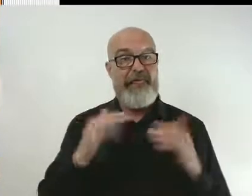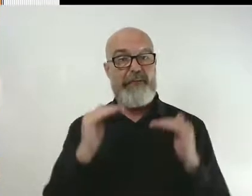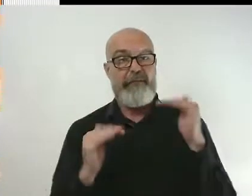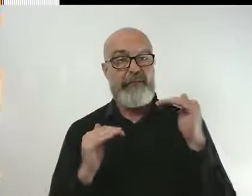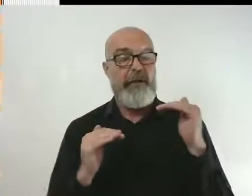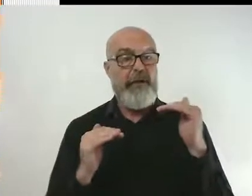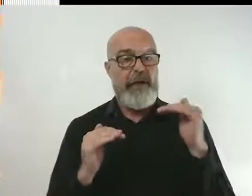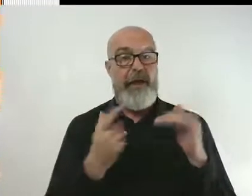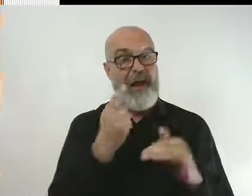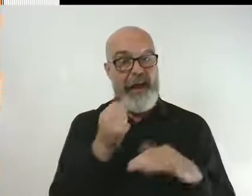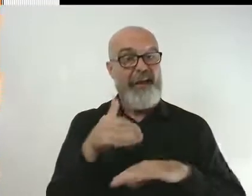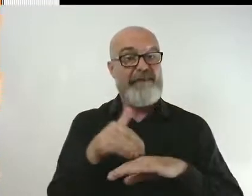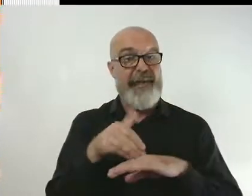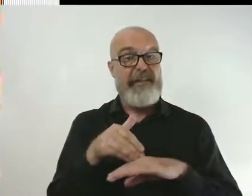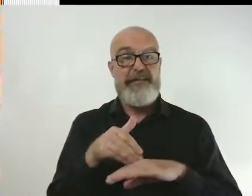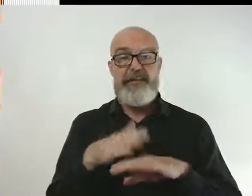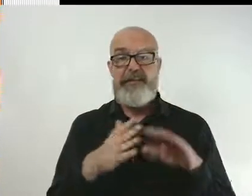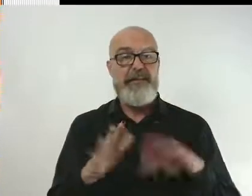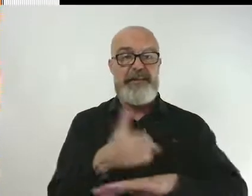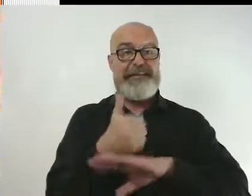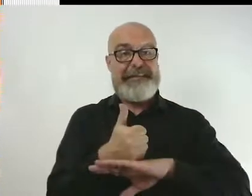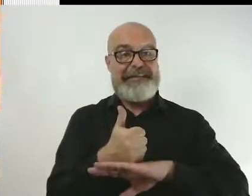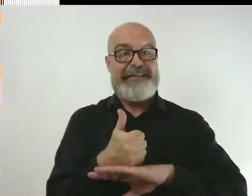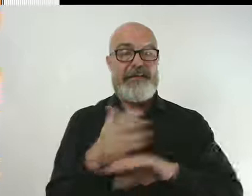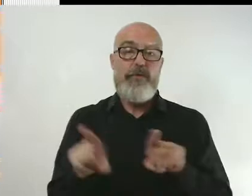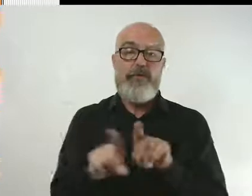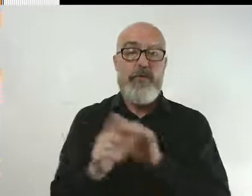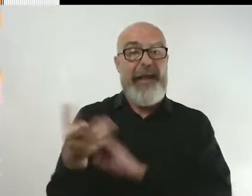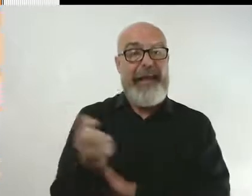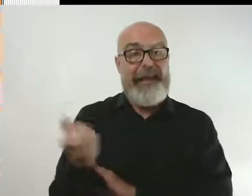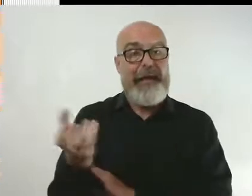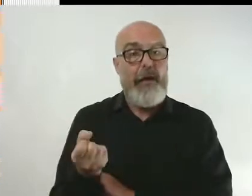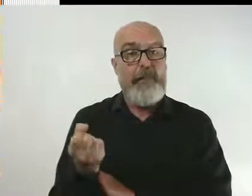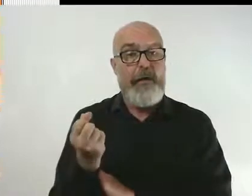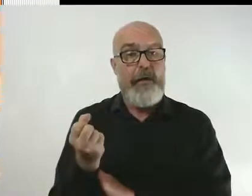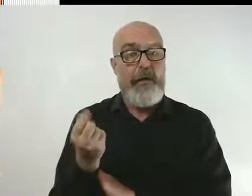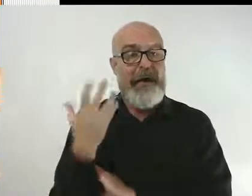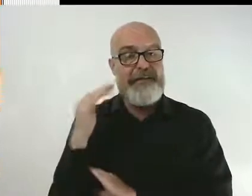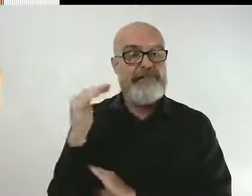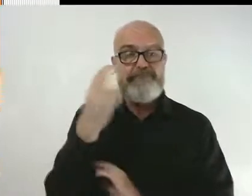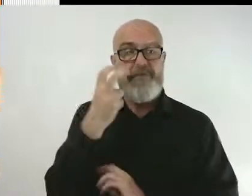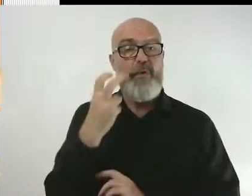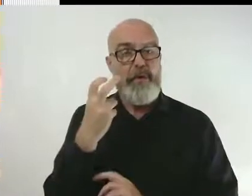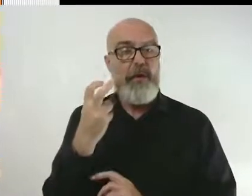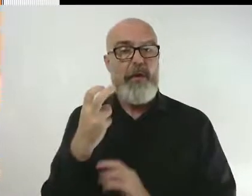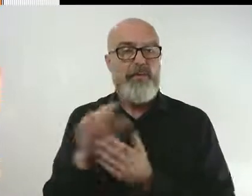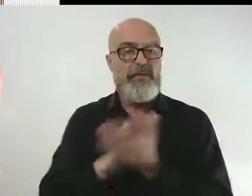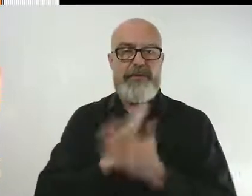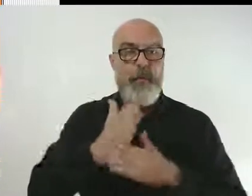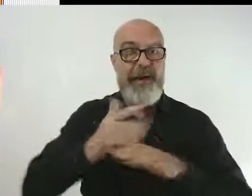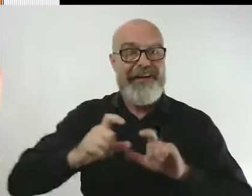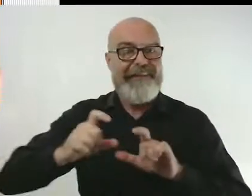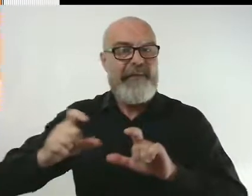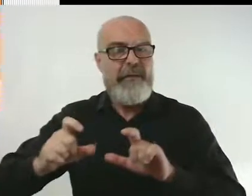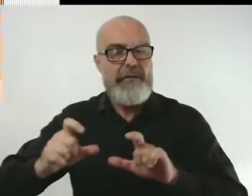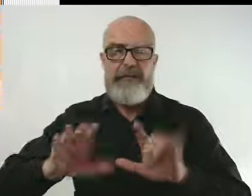These hearing health inequalities can affect the retirement status and income of older adults as they affect their ability to